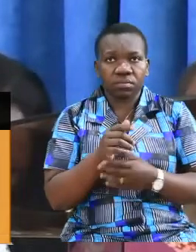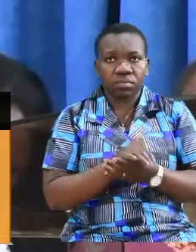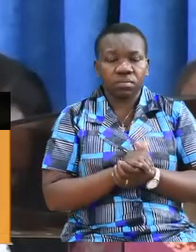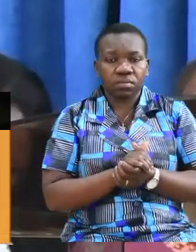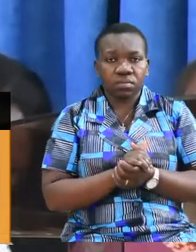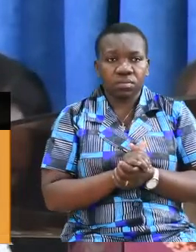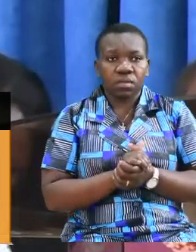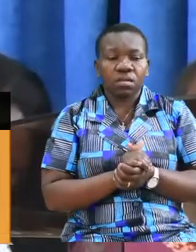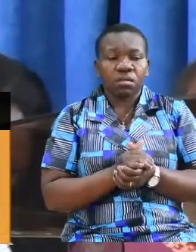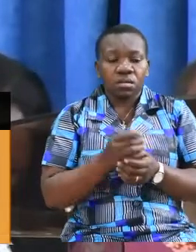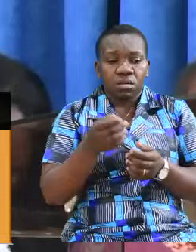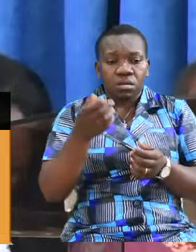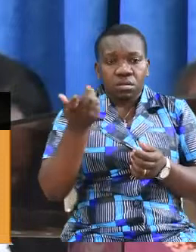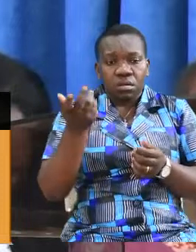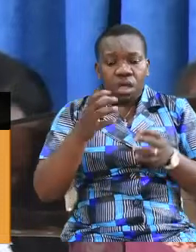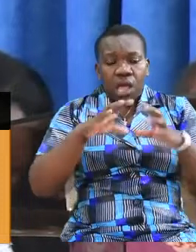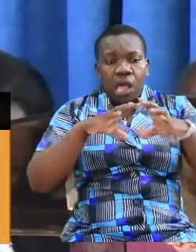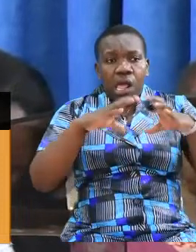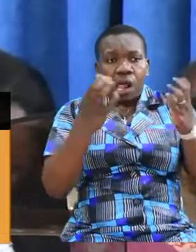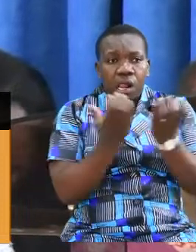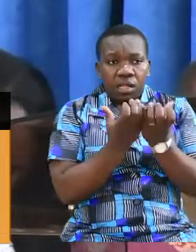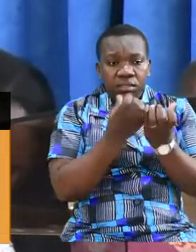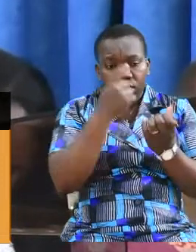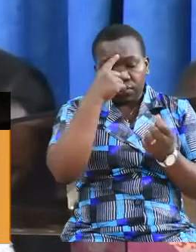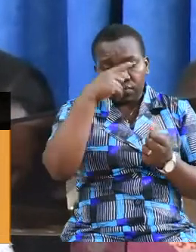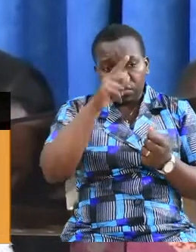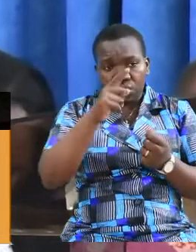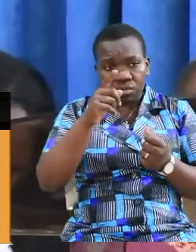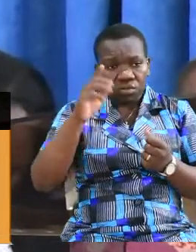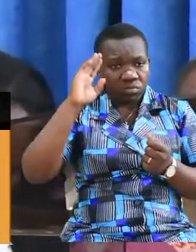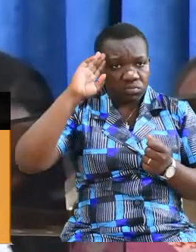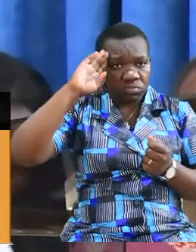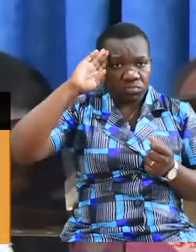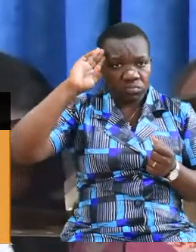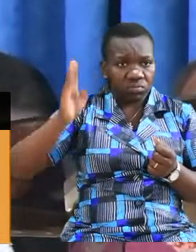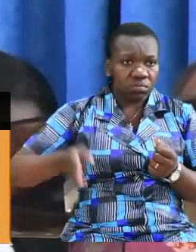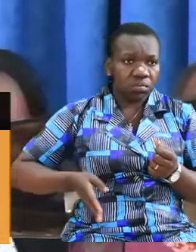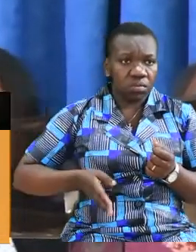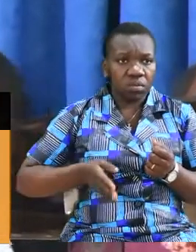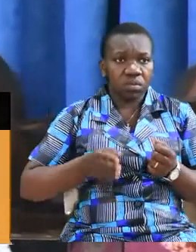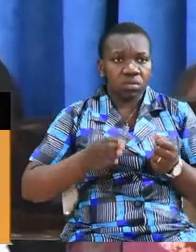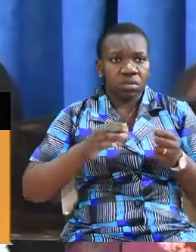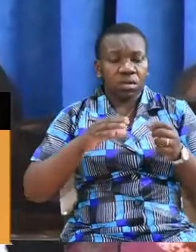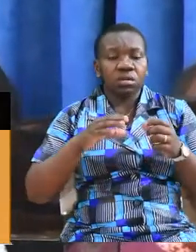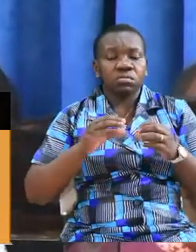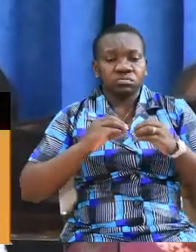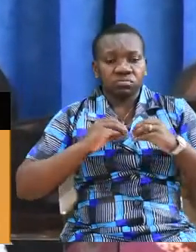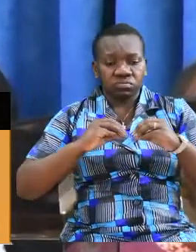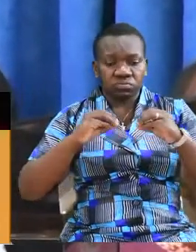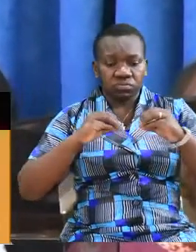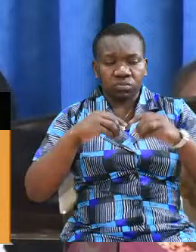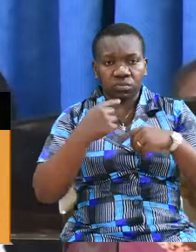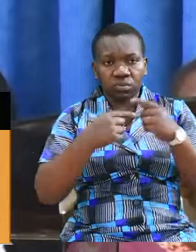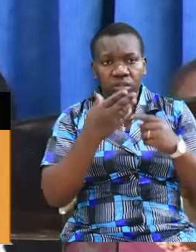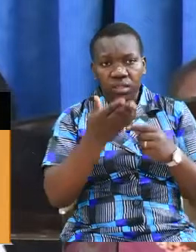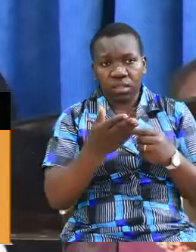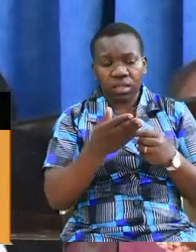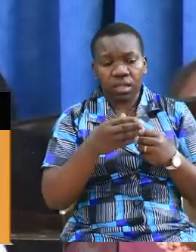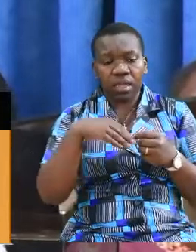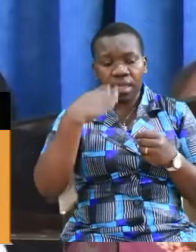Brigade classes are ongoing in the youth sanctuary every Sunday after IGRI service.